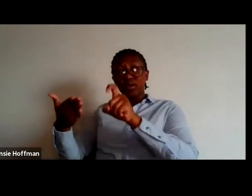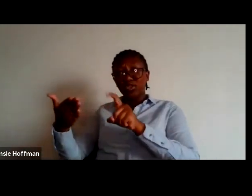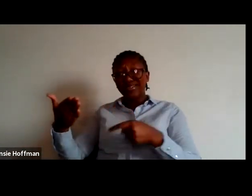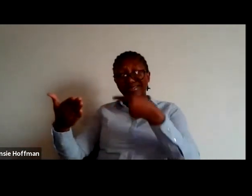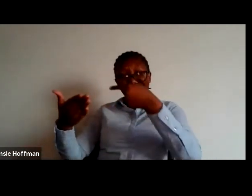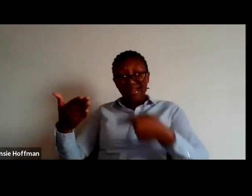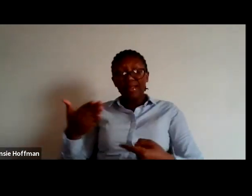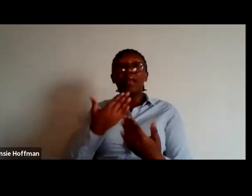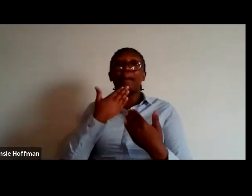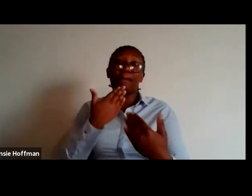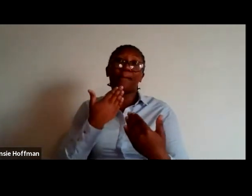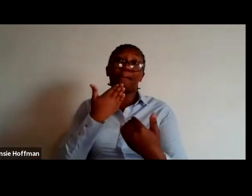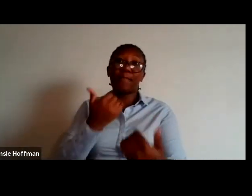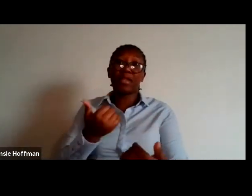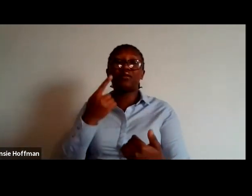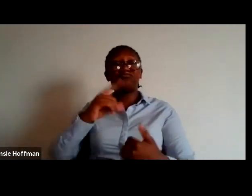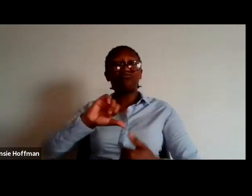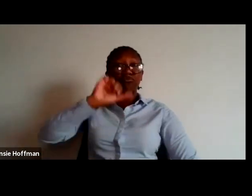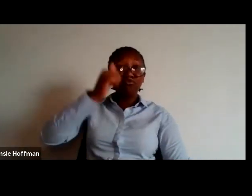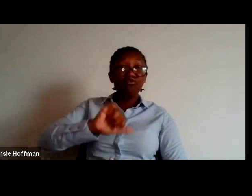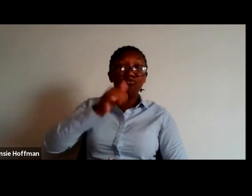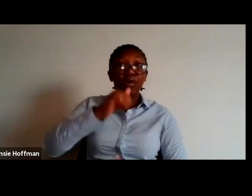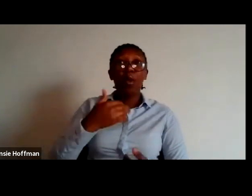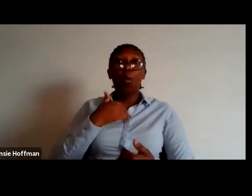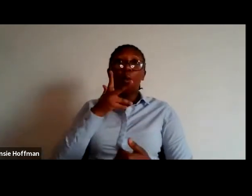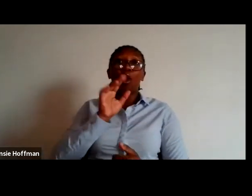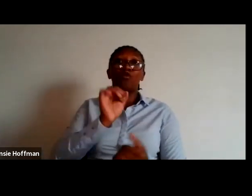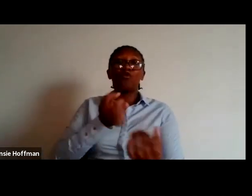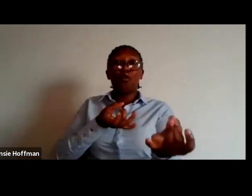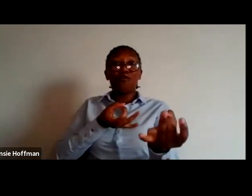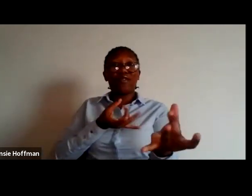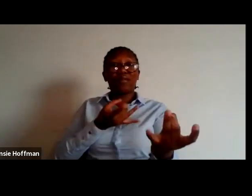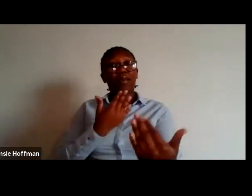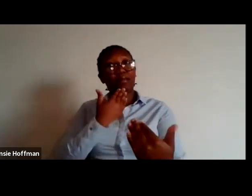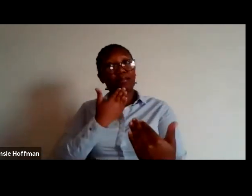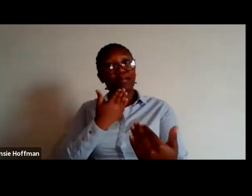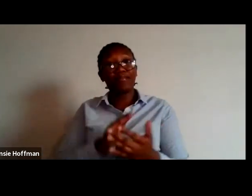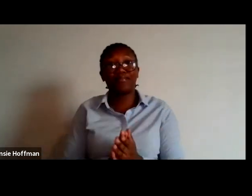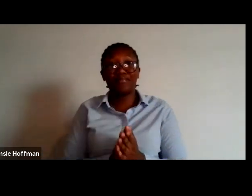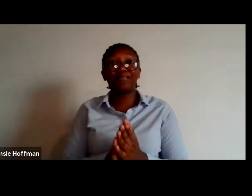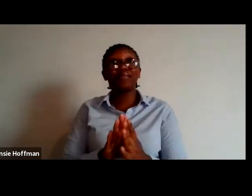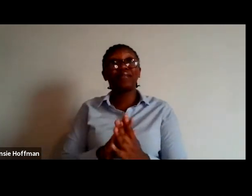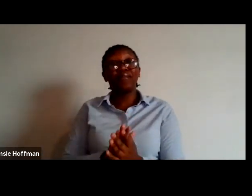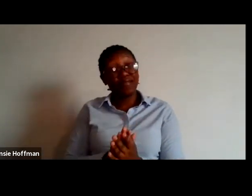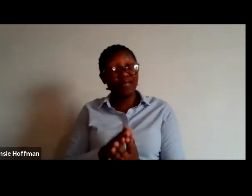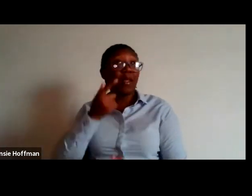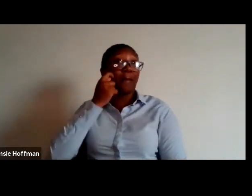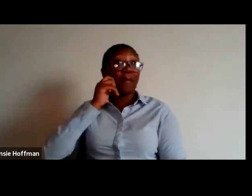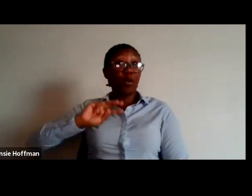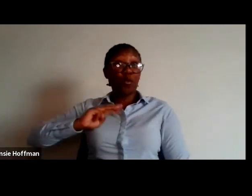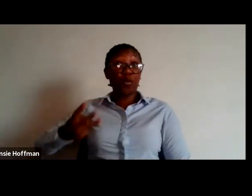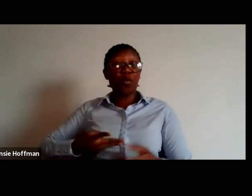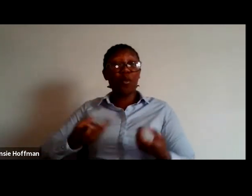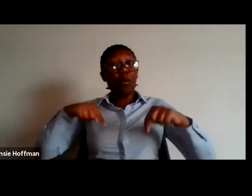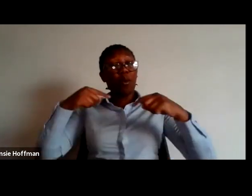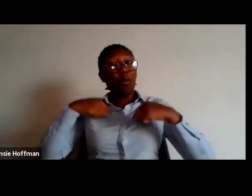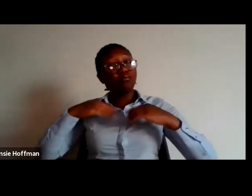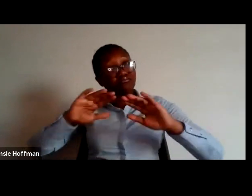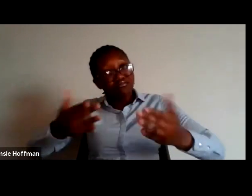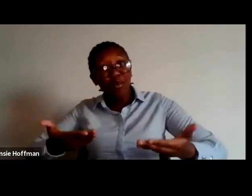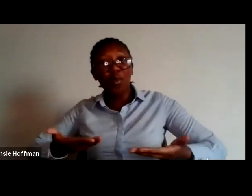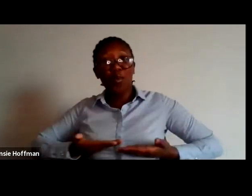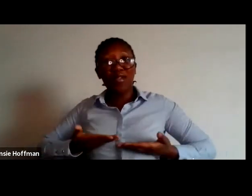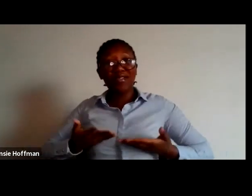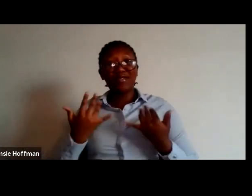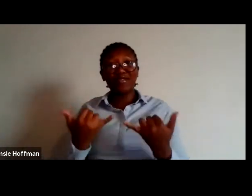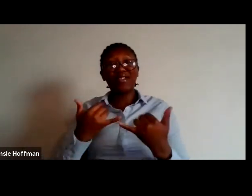hear from you. We will want to get your feedback. Ladies and gentlemen, we are happy to have you here, and thank